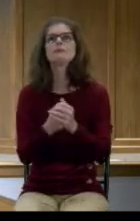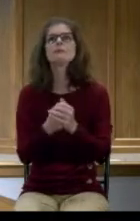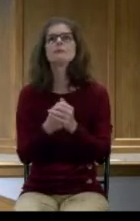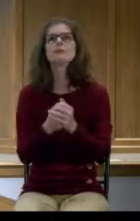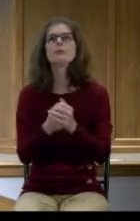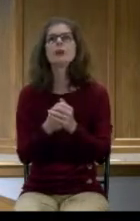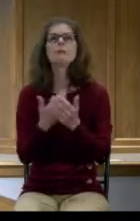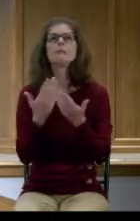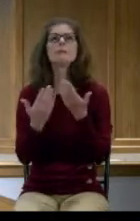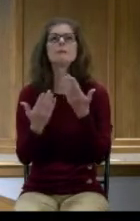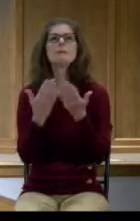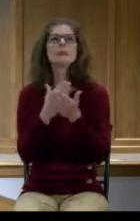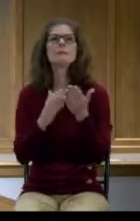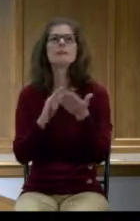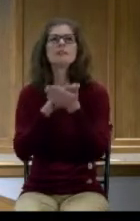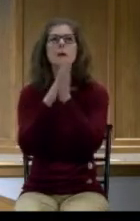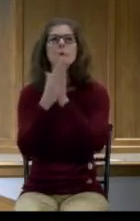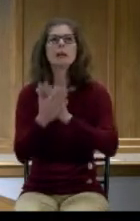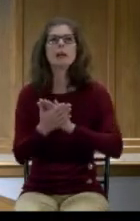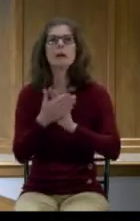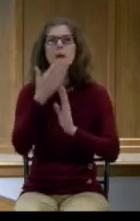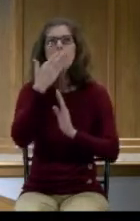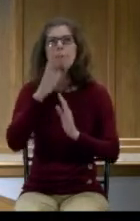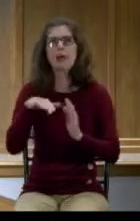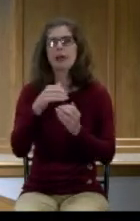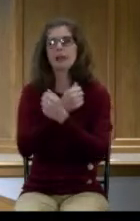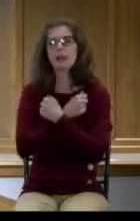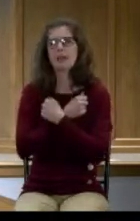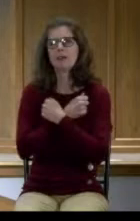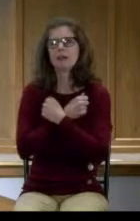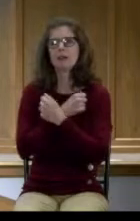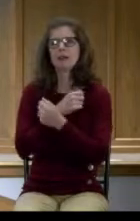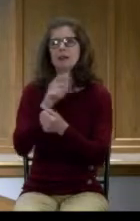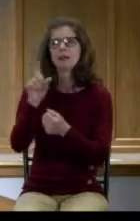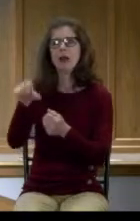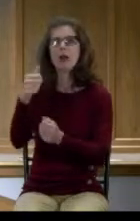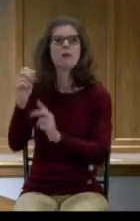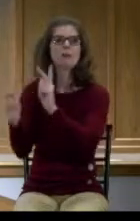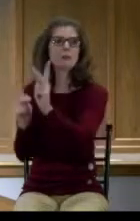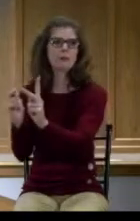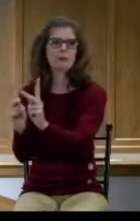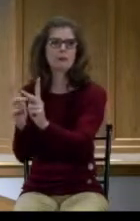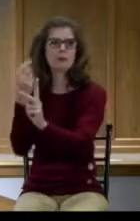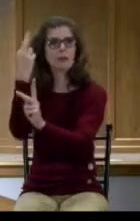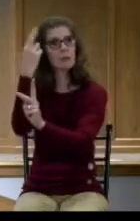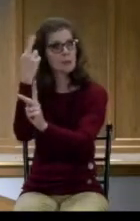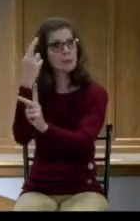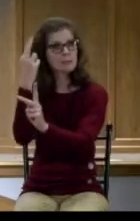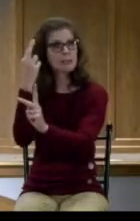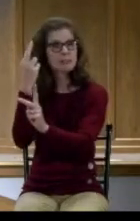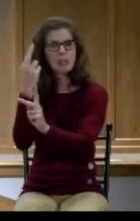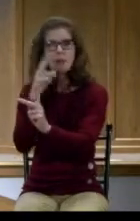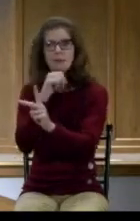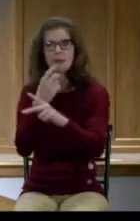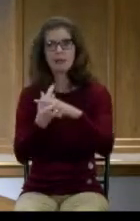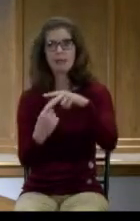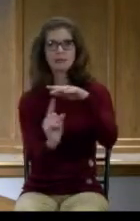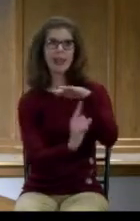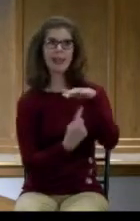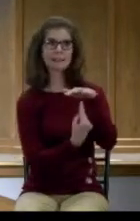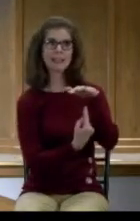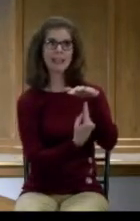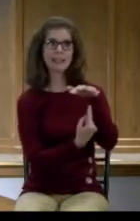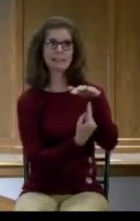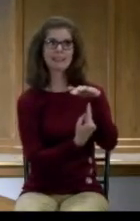we've become really, really bad at loving other people. And the reason is we've had to isolate. And